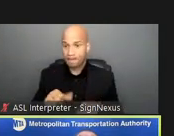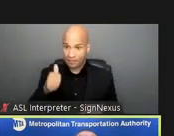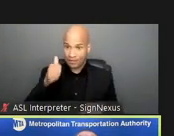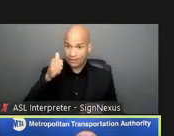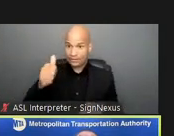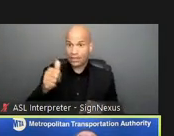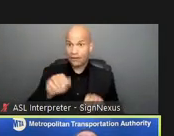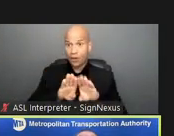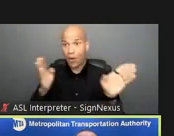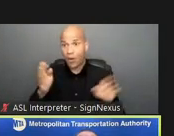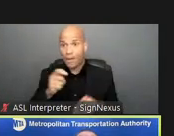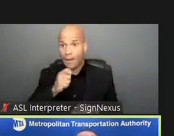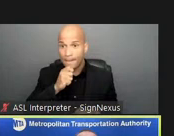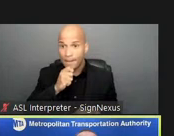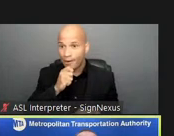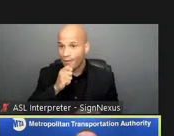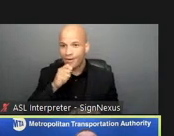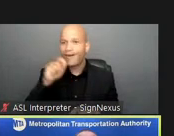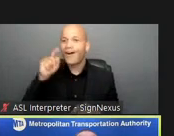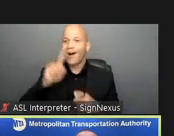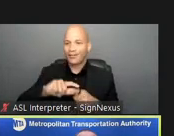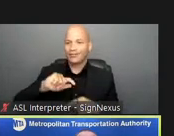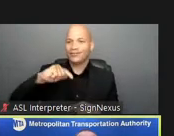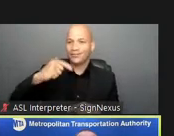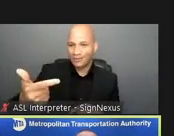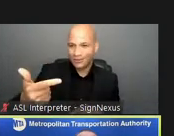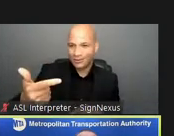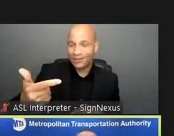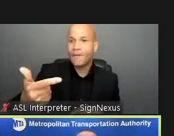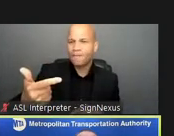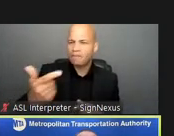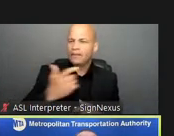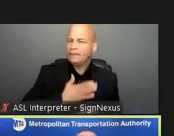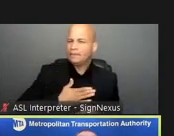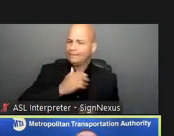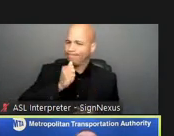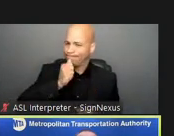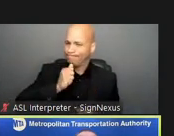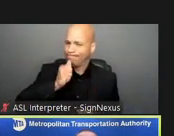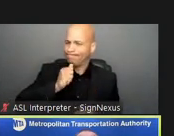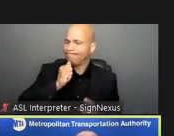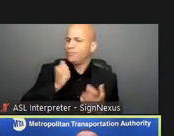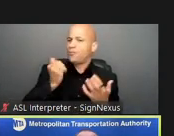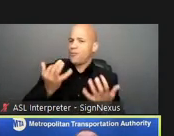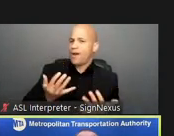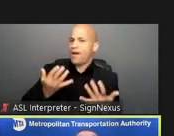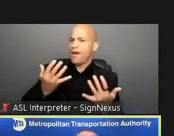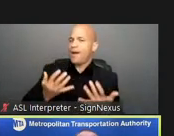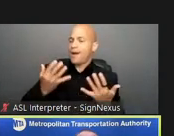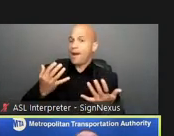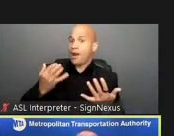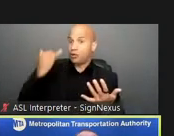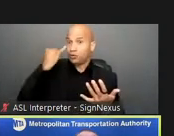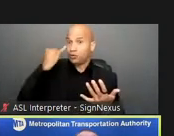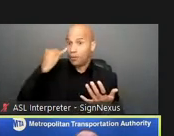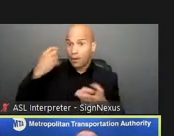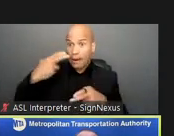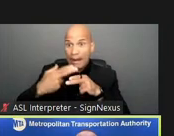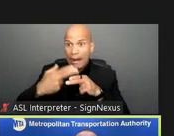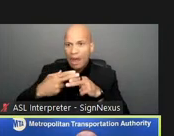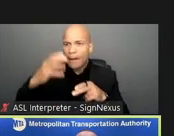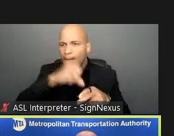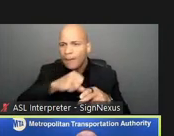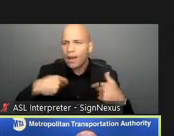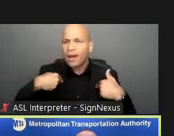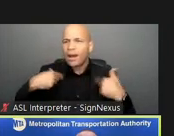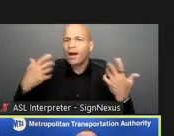your camera until it is your turn to speak please remain patient until then in the event you missed your name being called we will call